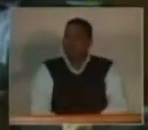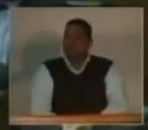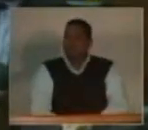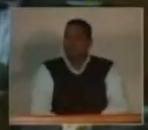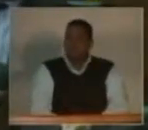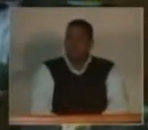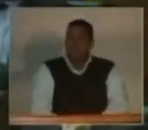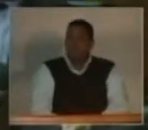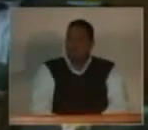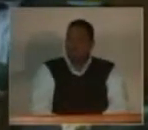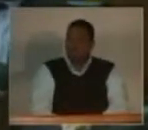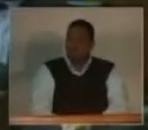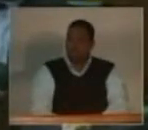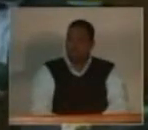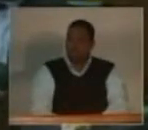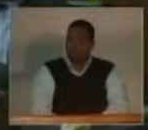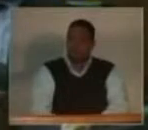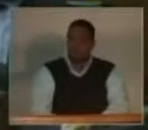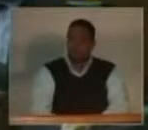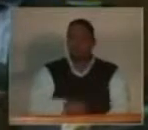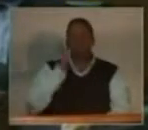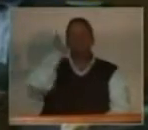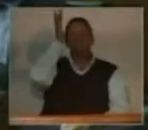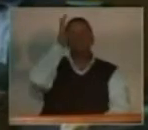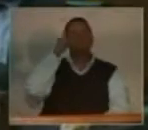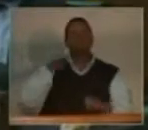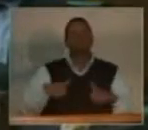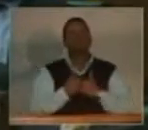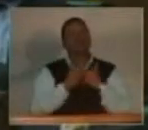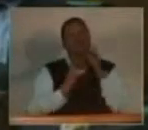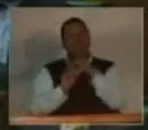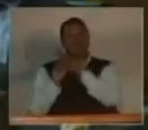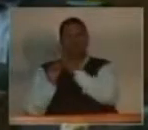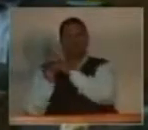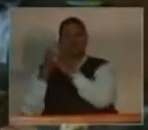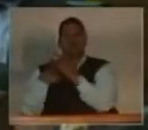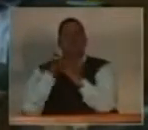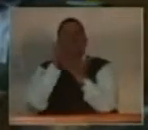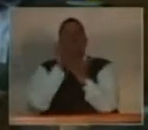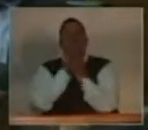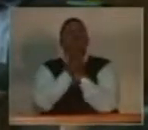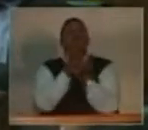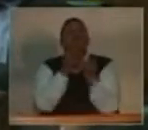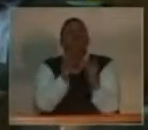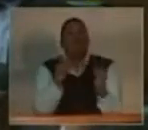Mr. Speaker, we have met challenges before and we will meet this one as well.